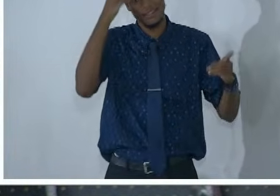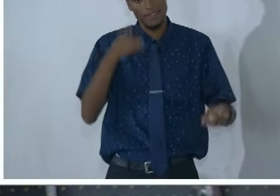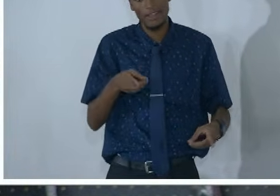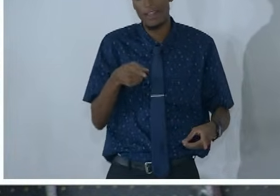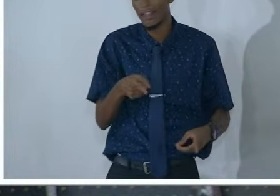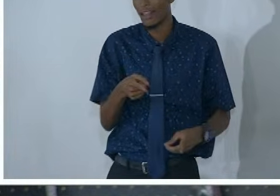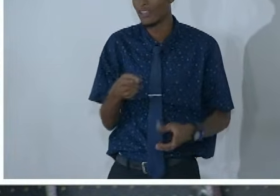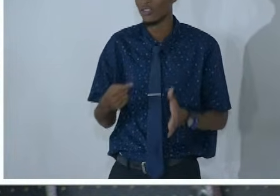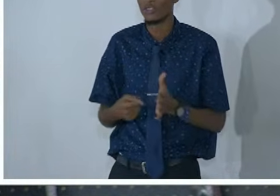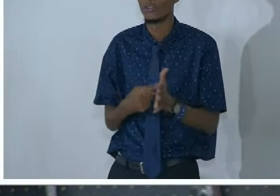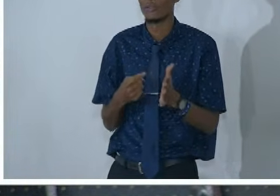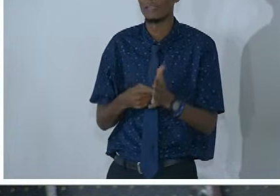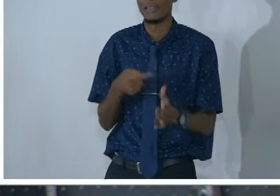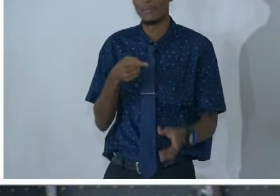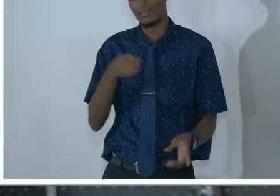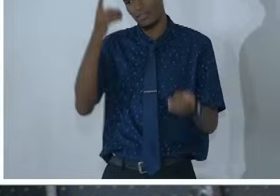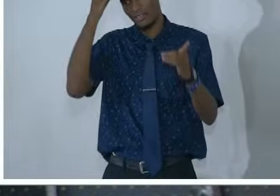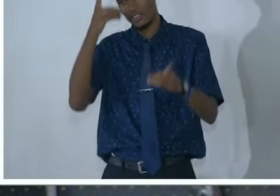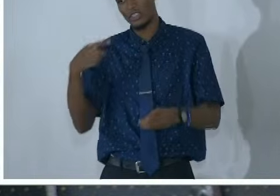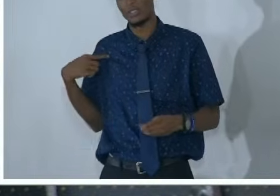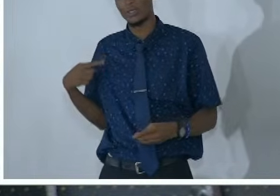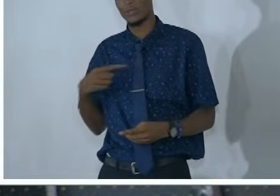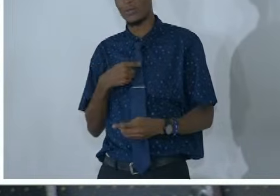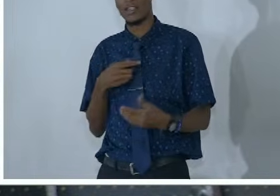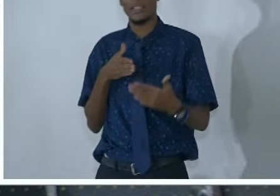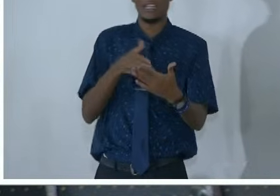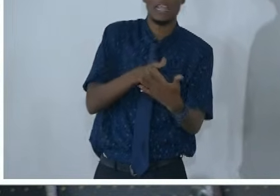are against each other.